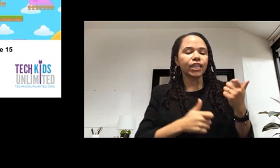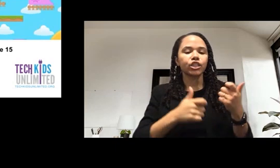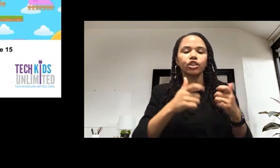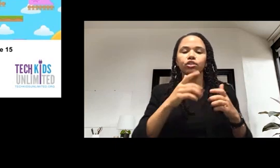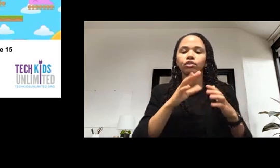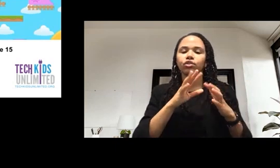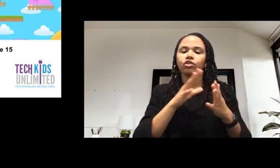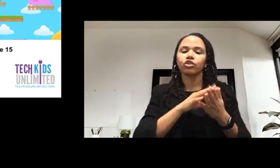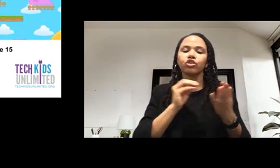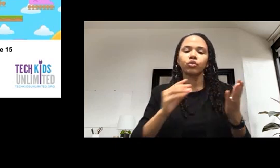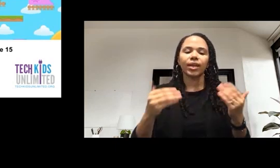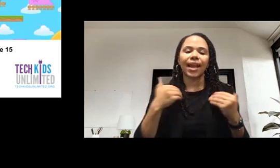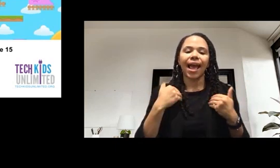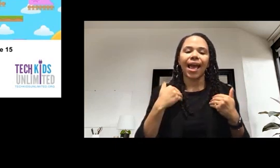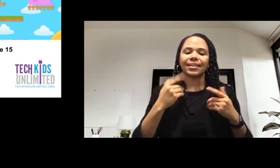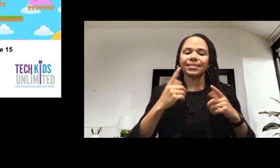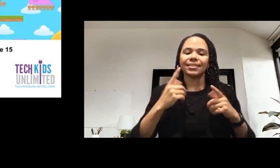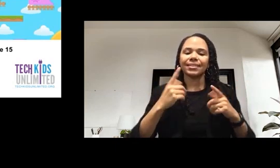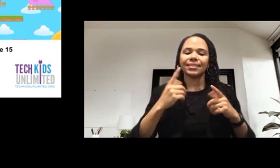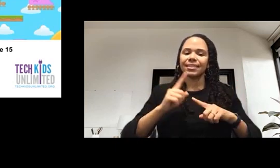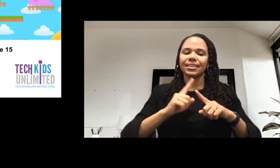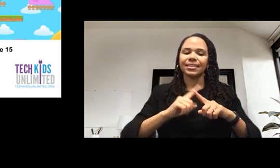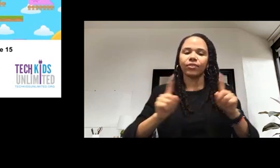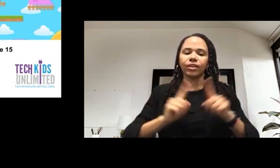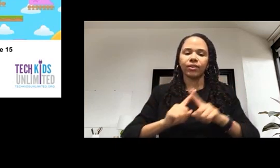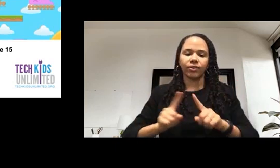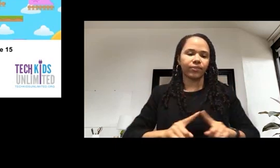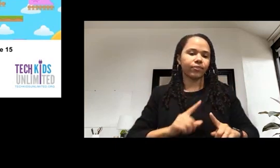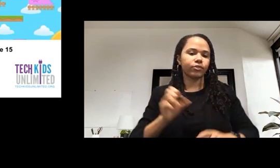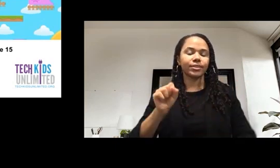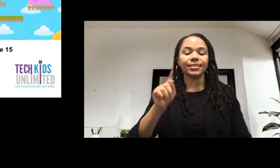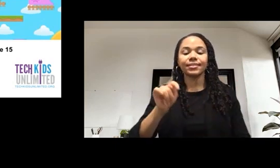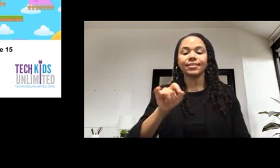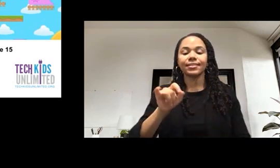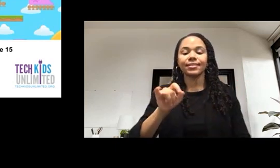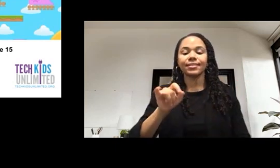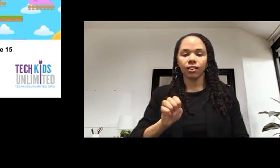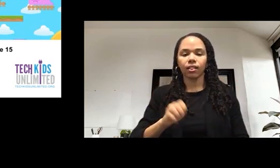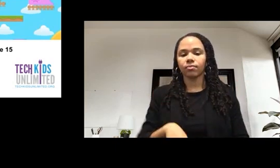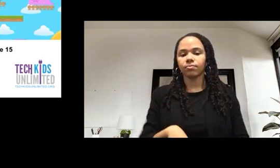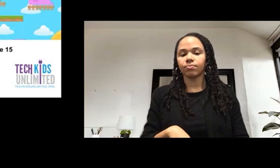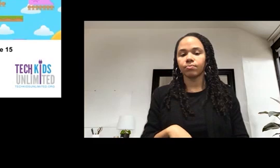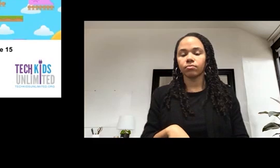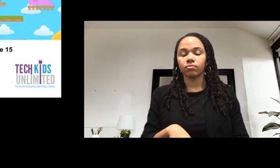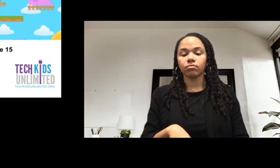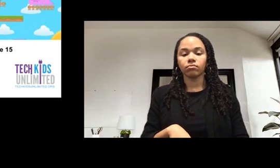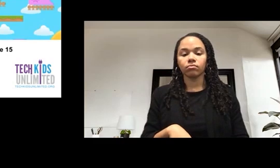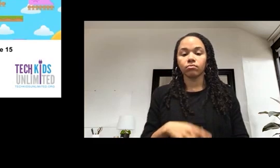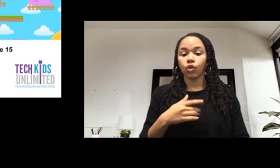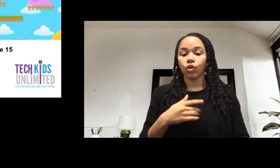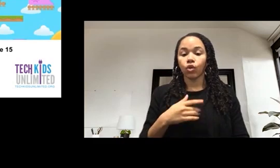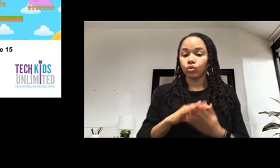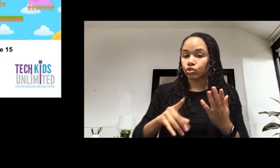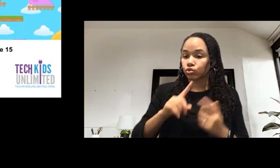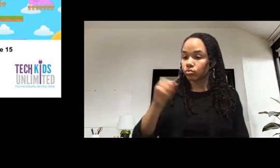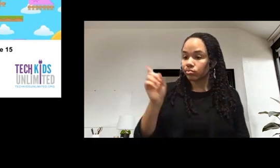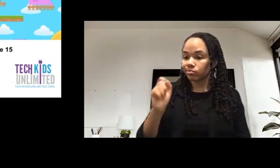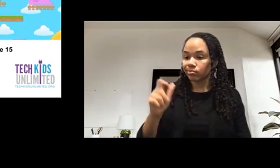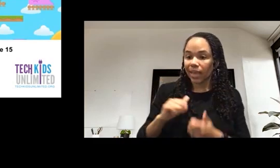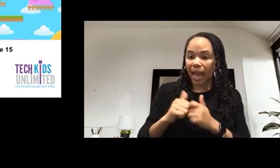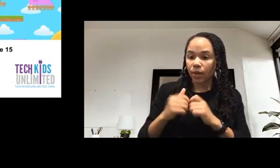style. We asked the students, how did your teacher make the material interesting to you?